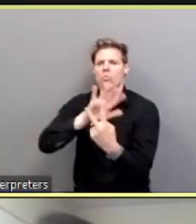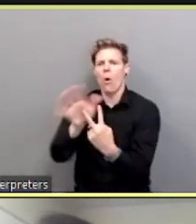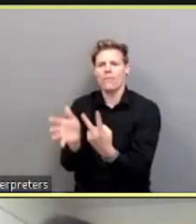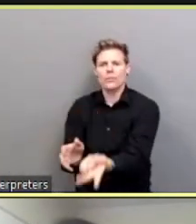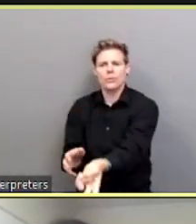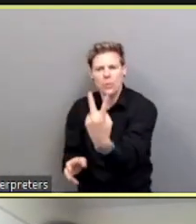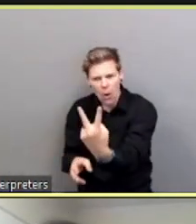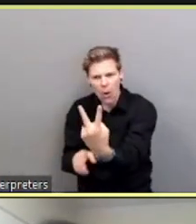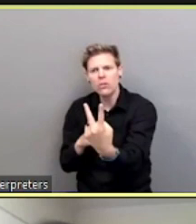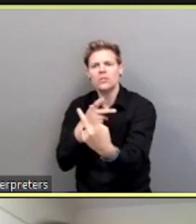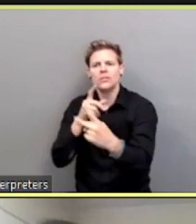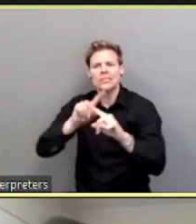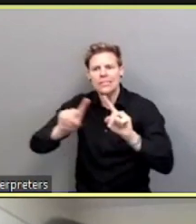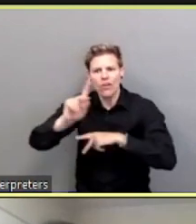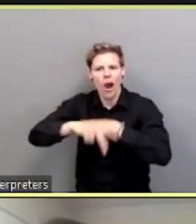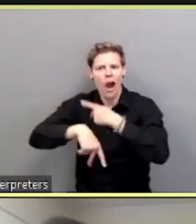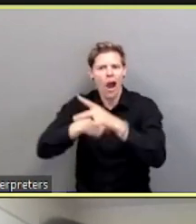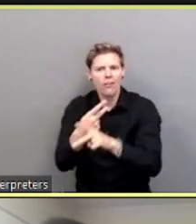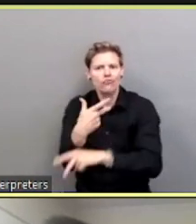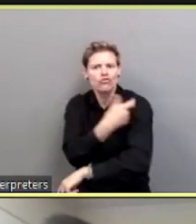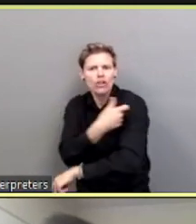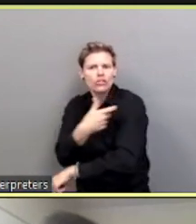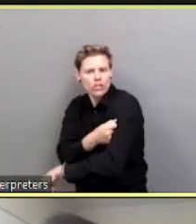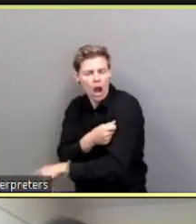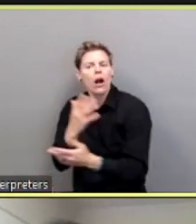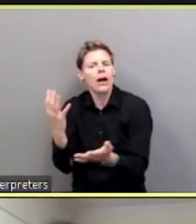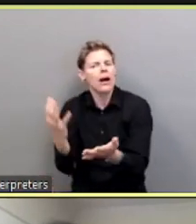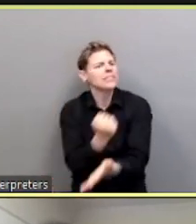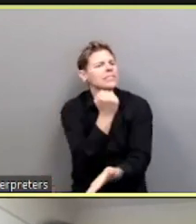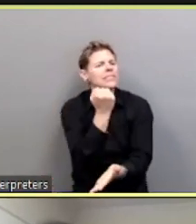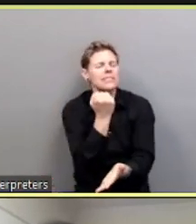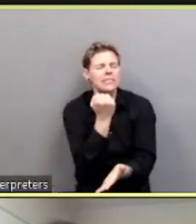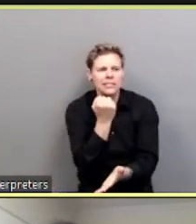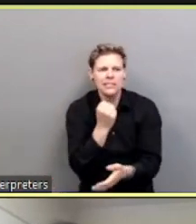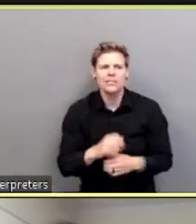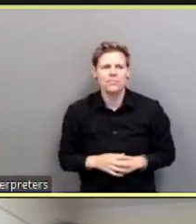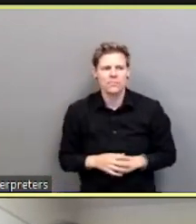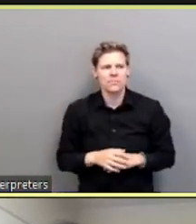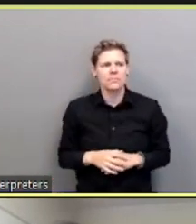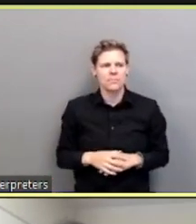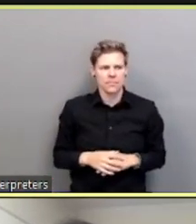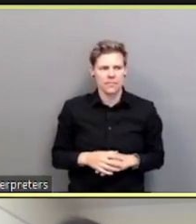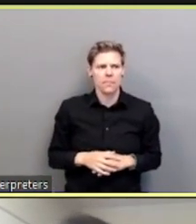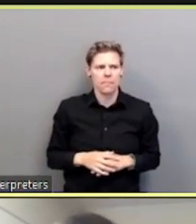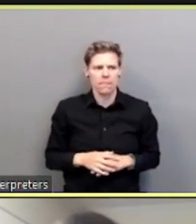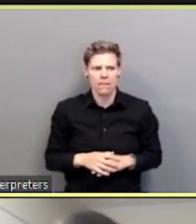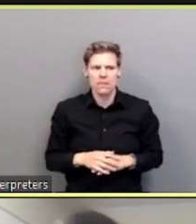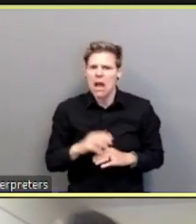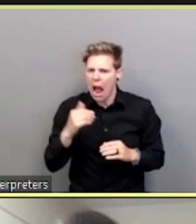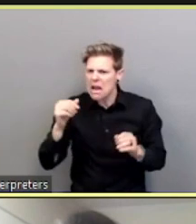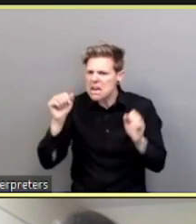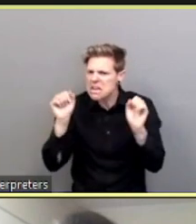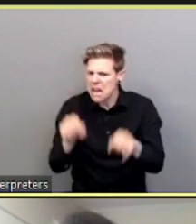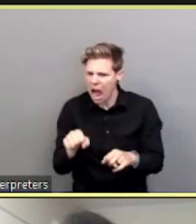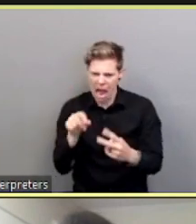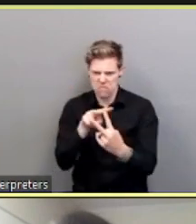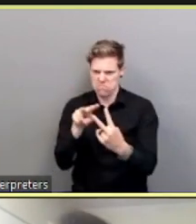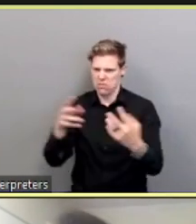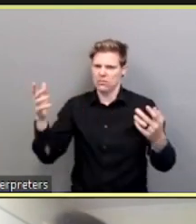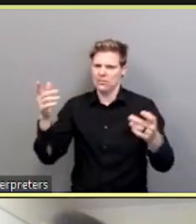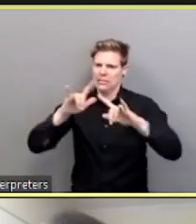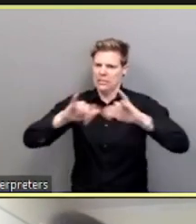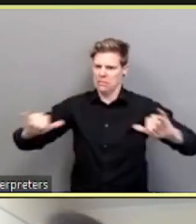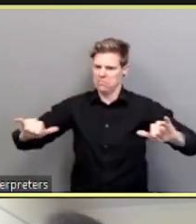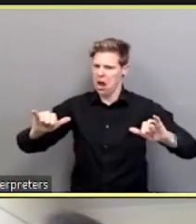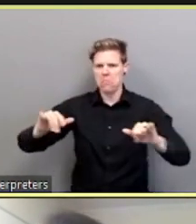And really, it's really not that uncommon to get multiple vaccines together. Next slide.